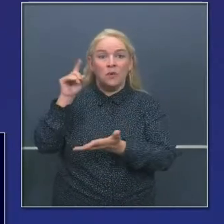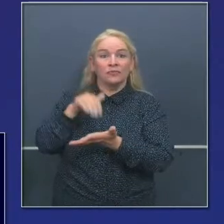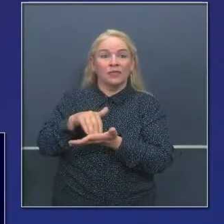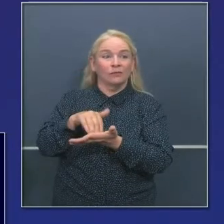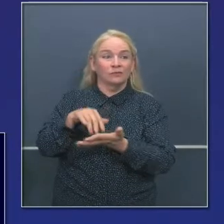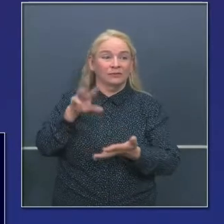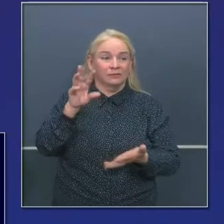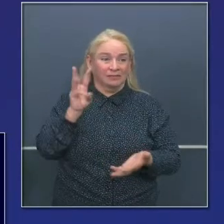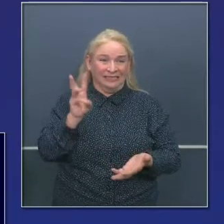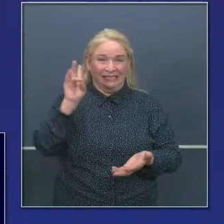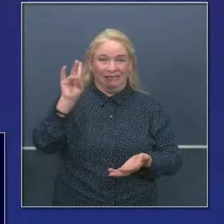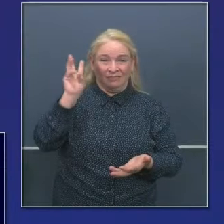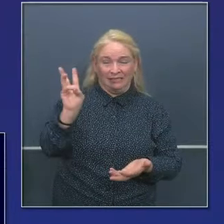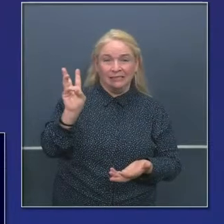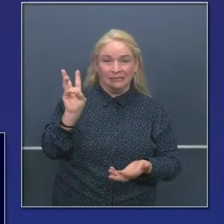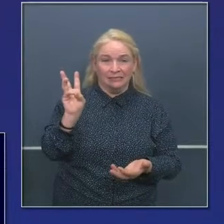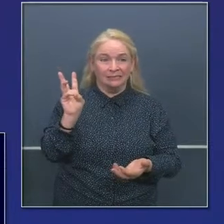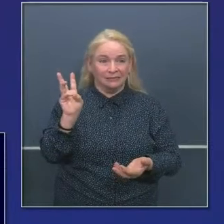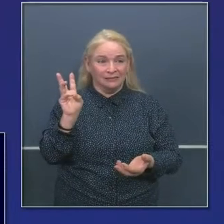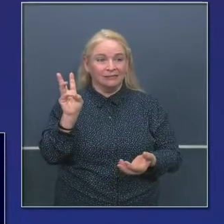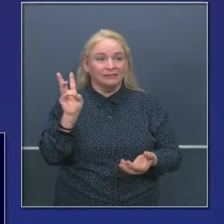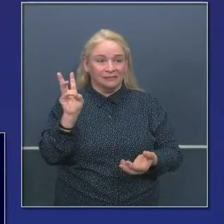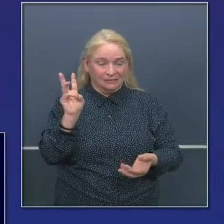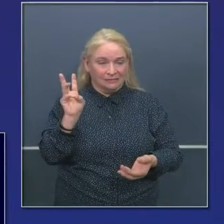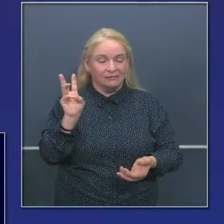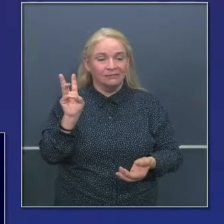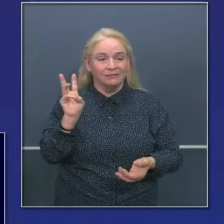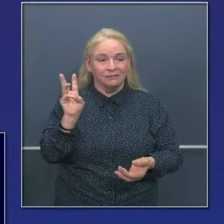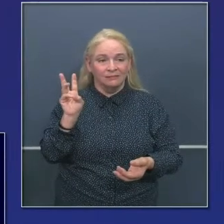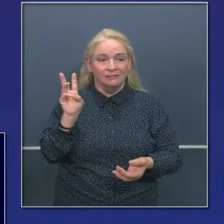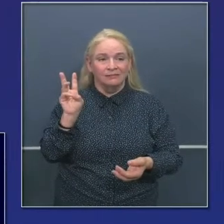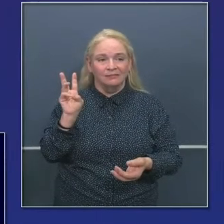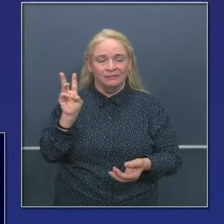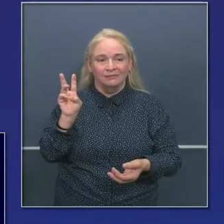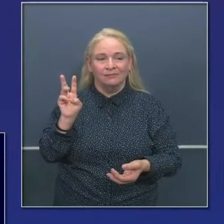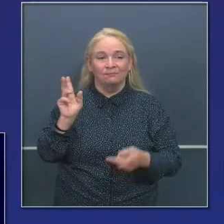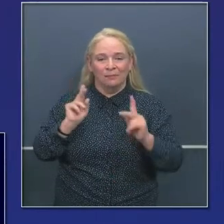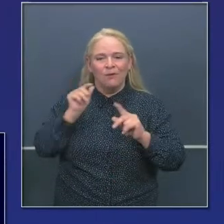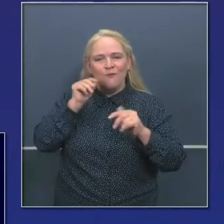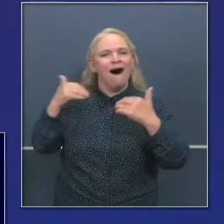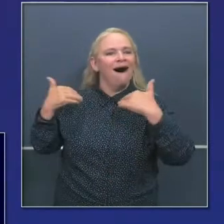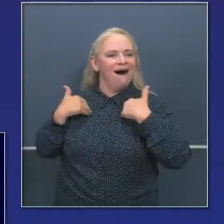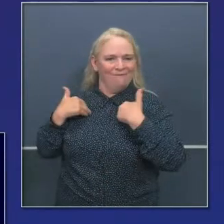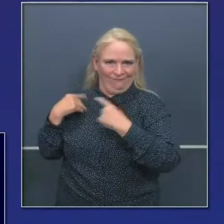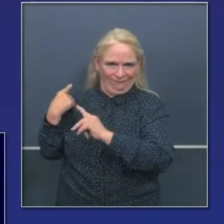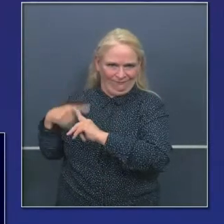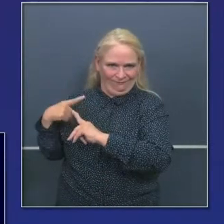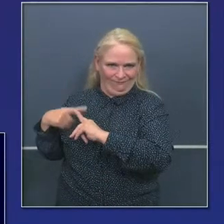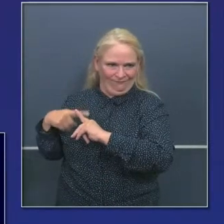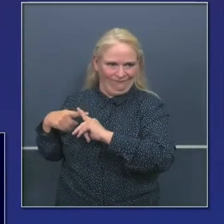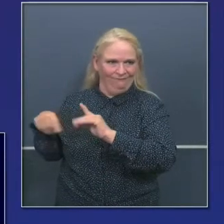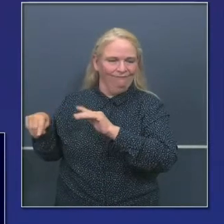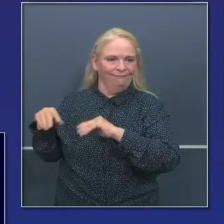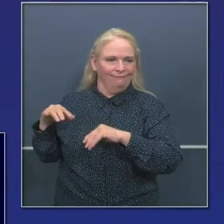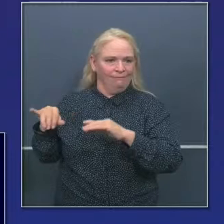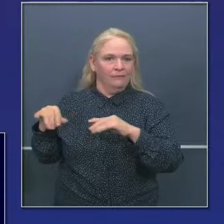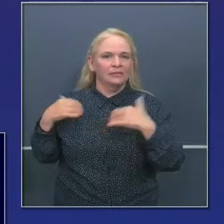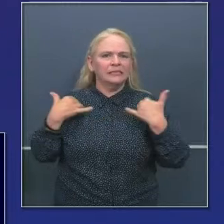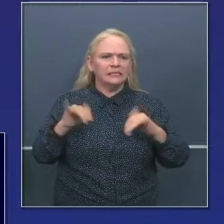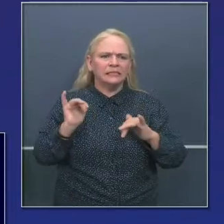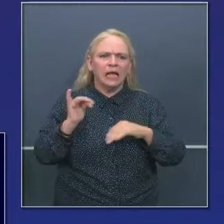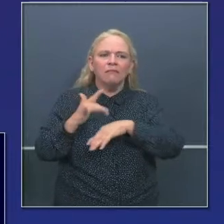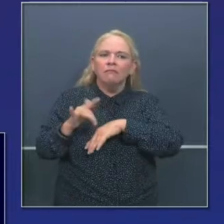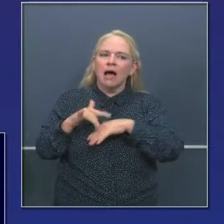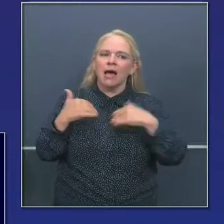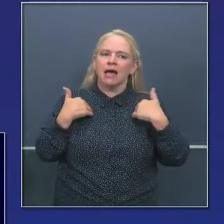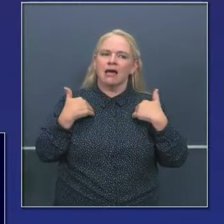1,676 are filled with ICU COVID positive patients. We still have capacity in our